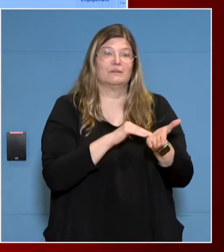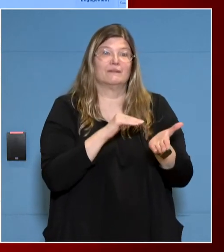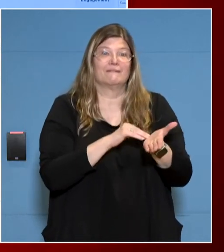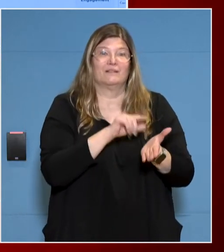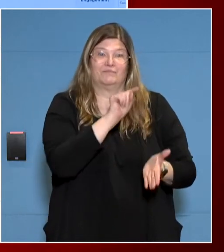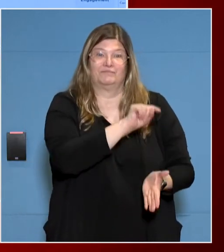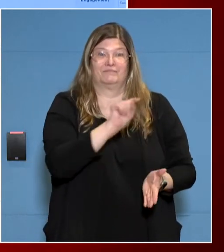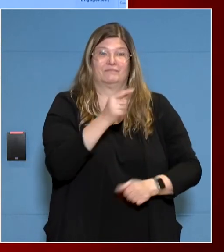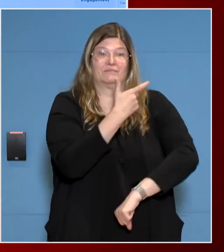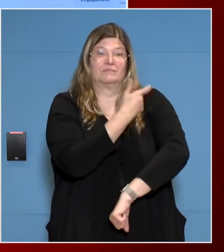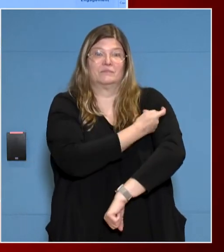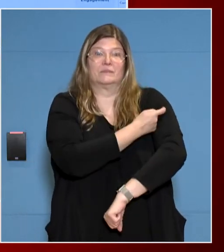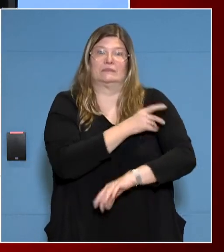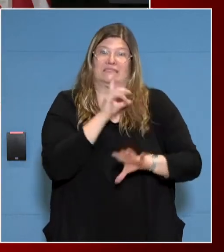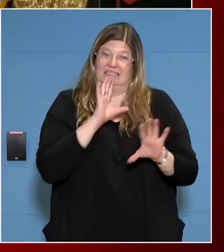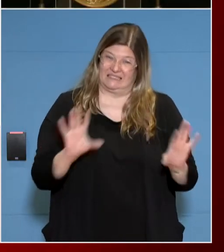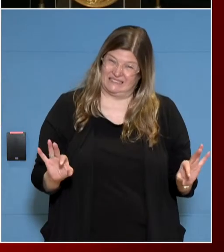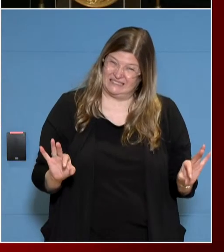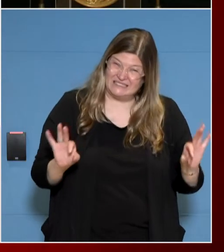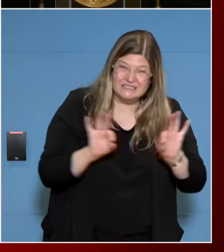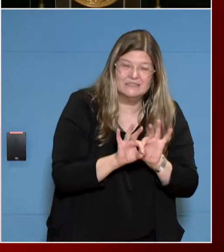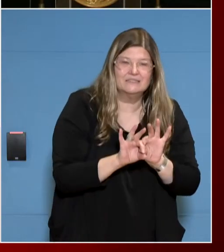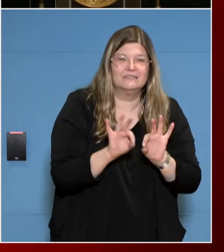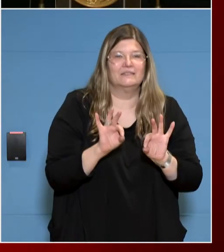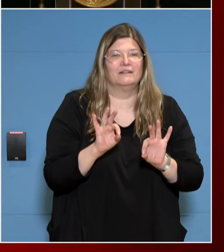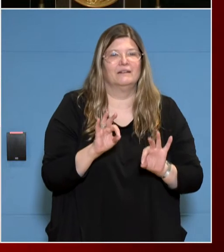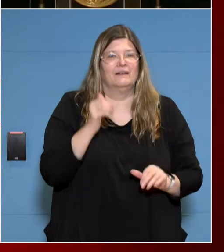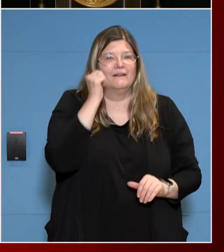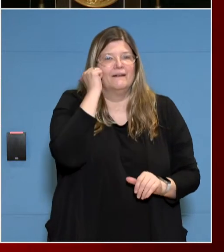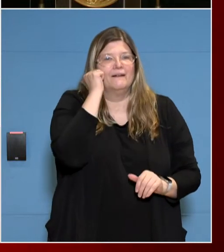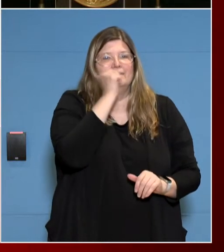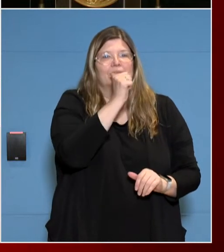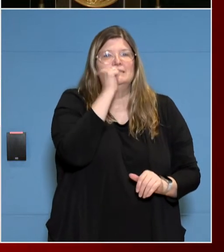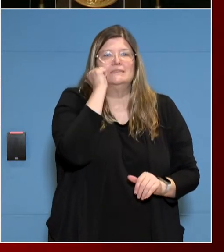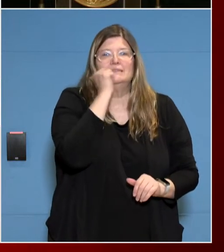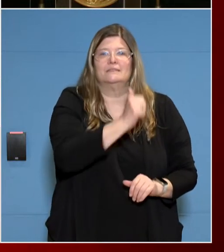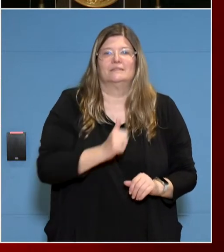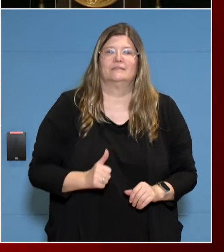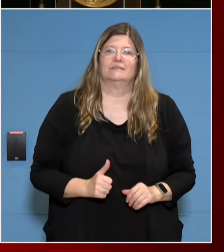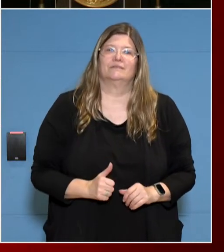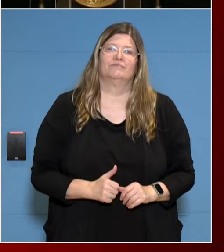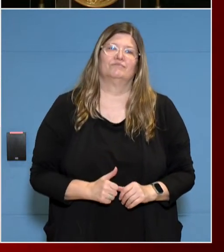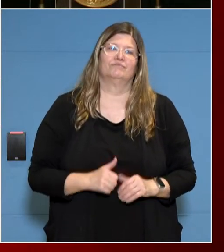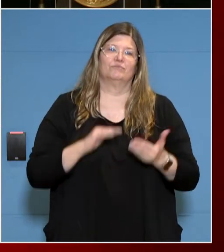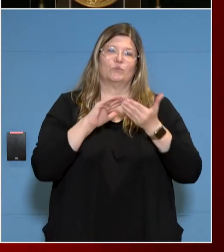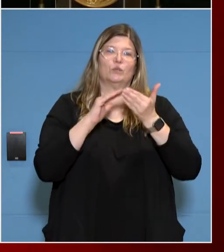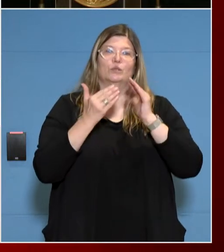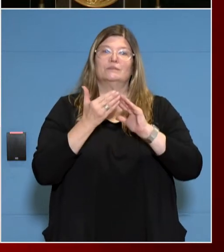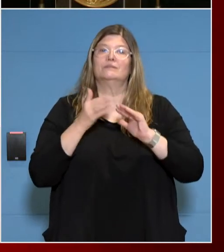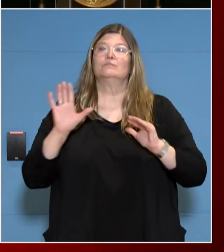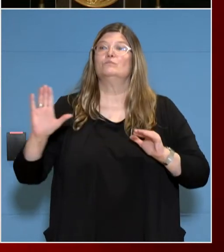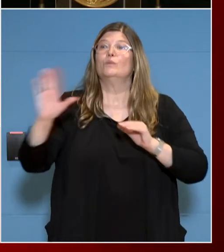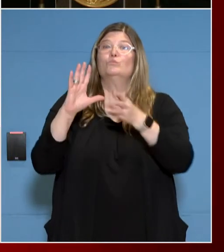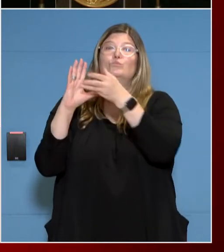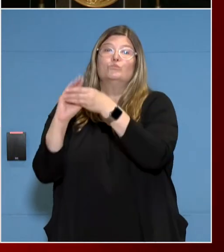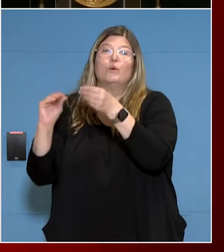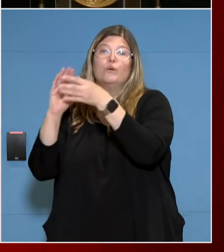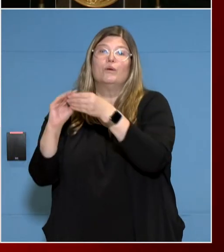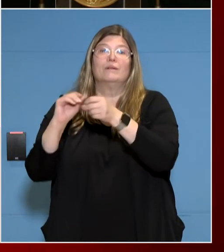are. We release data every day about our community's experience with COVID. And while we continue to